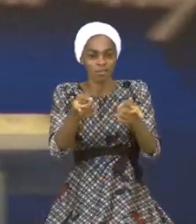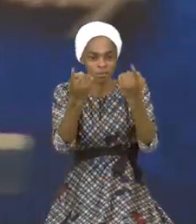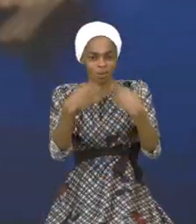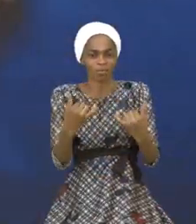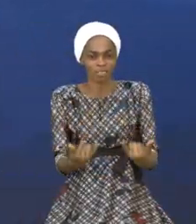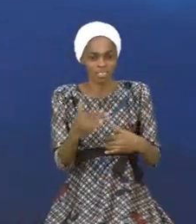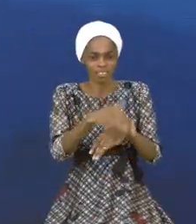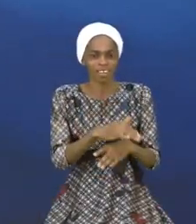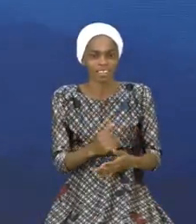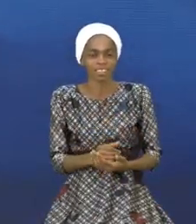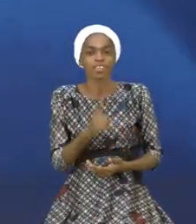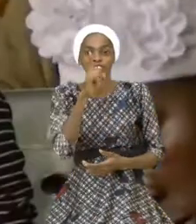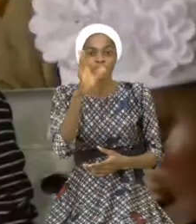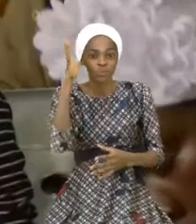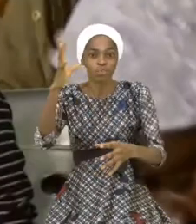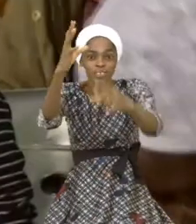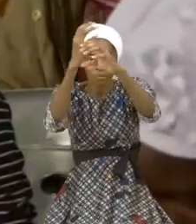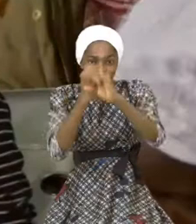you will possess.